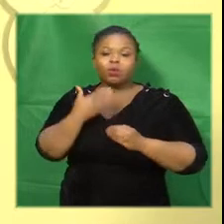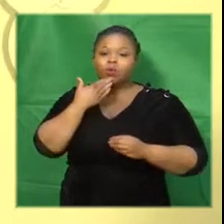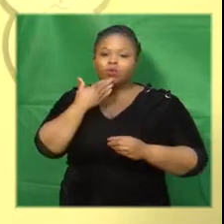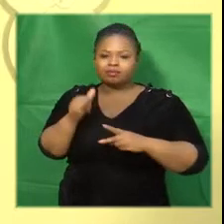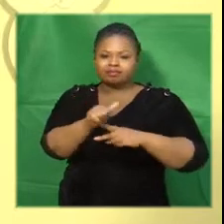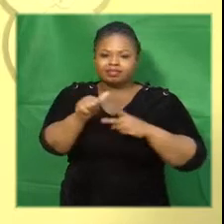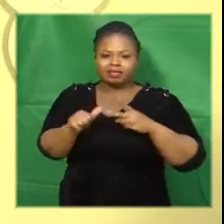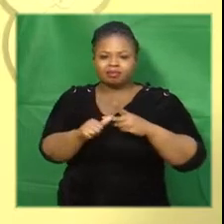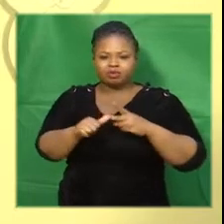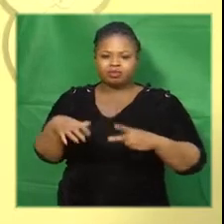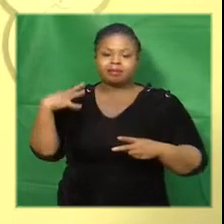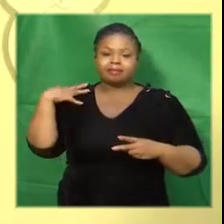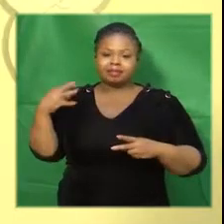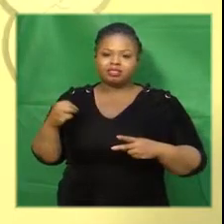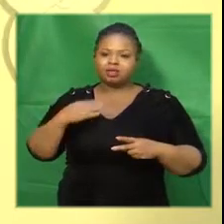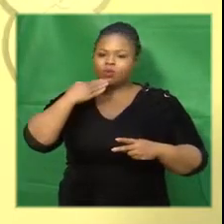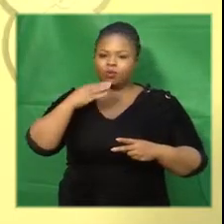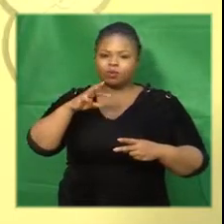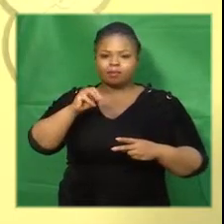Deputy Minister Mahlobo.